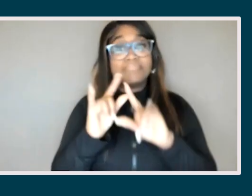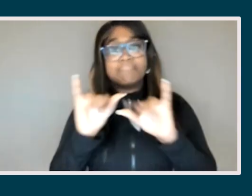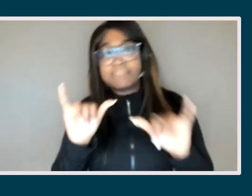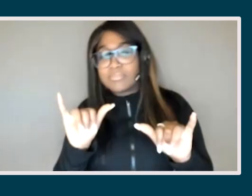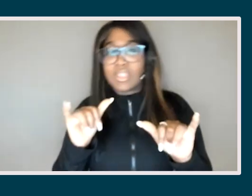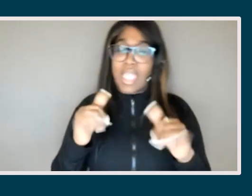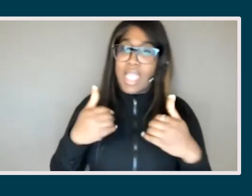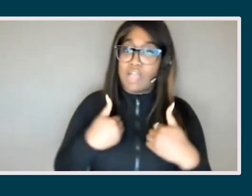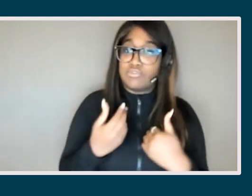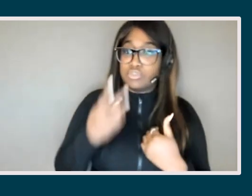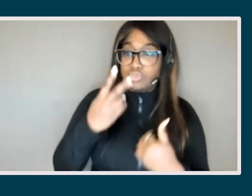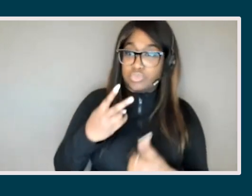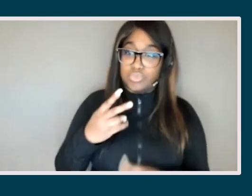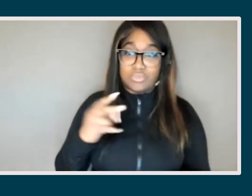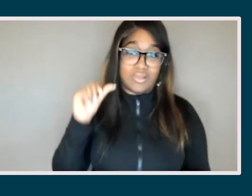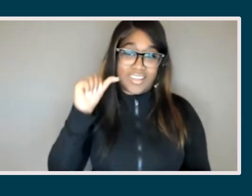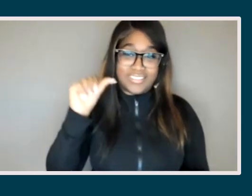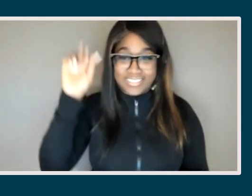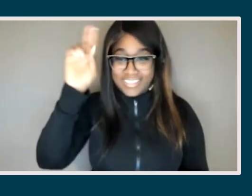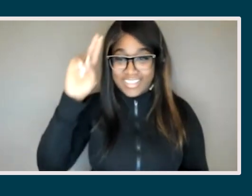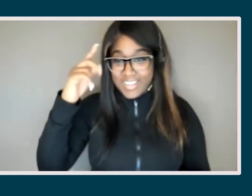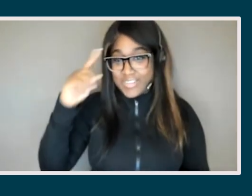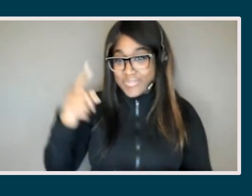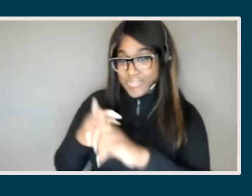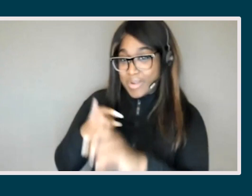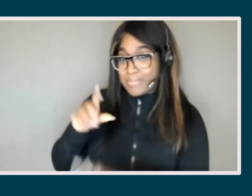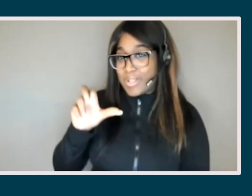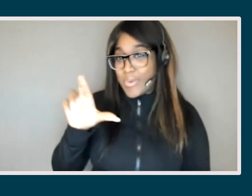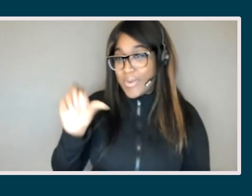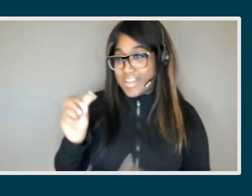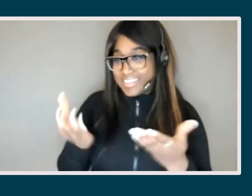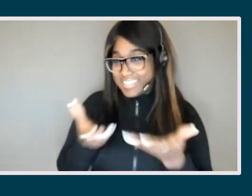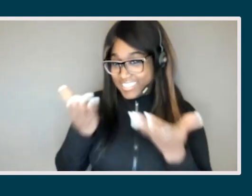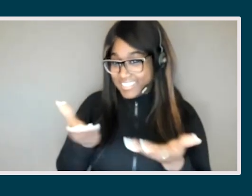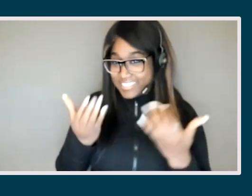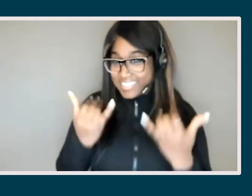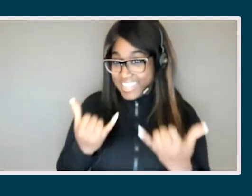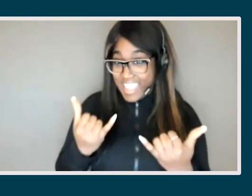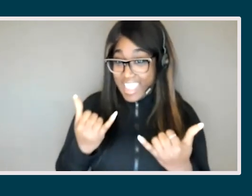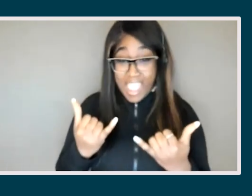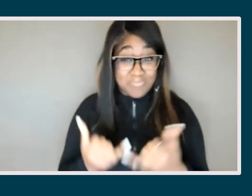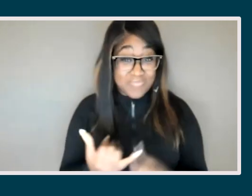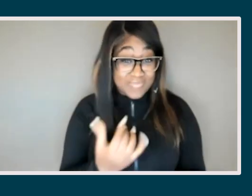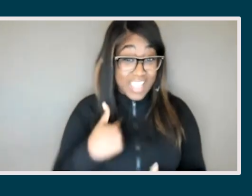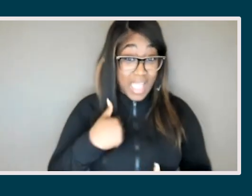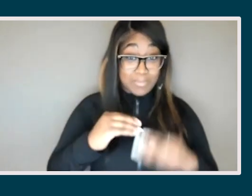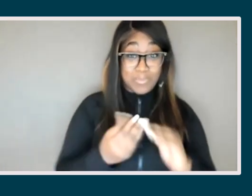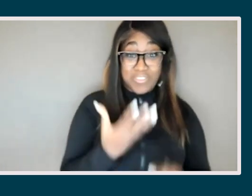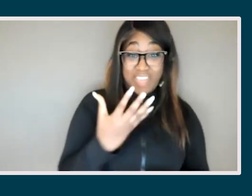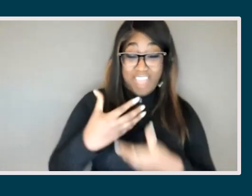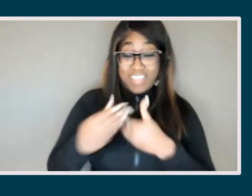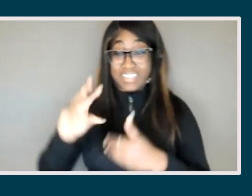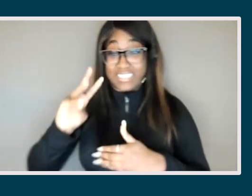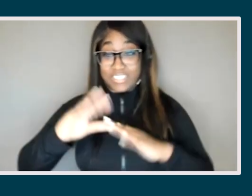siblings, aunties and uncles for Laura are on today. I am the fifth of 6 children. I never got